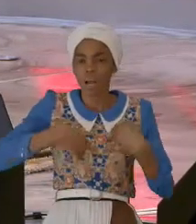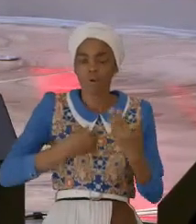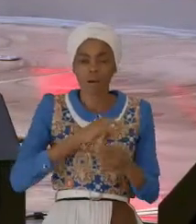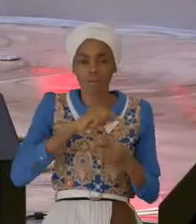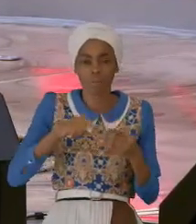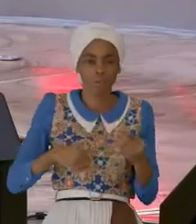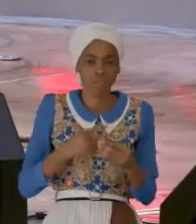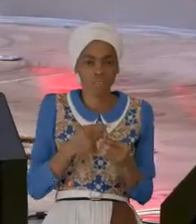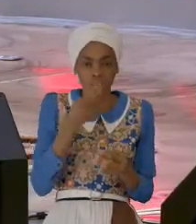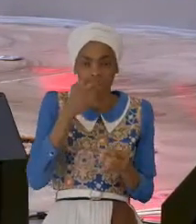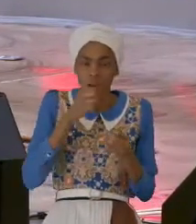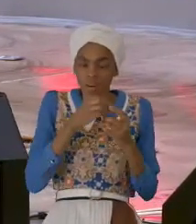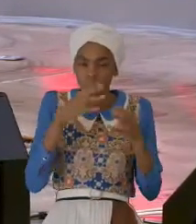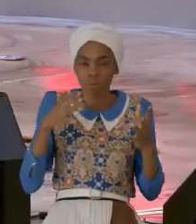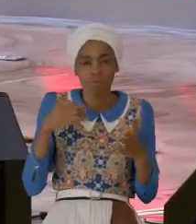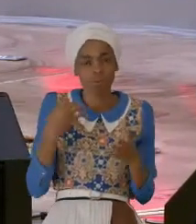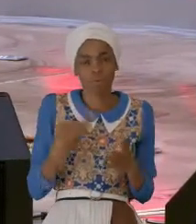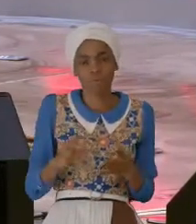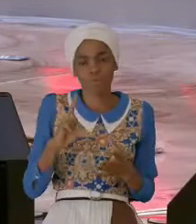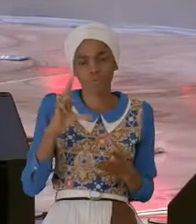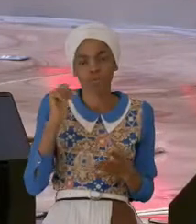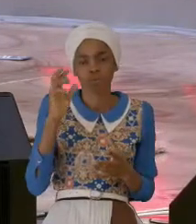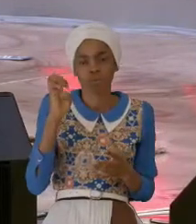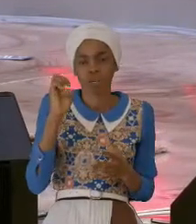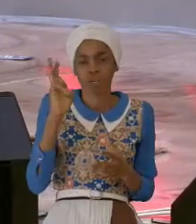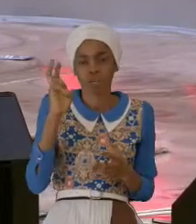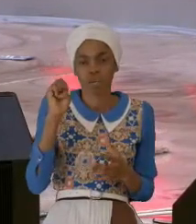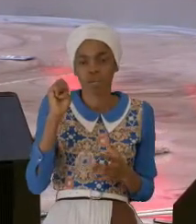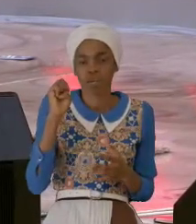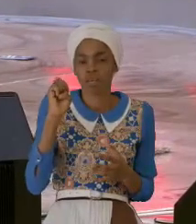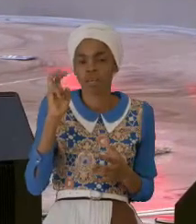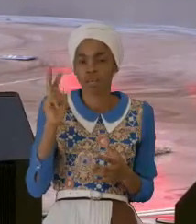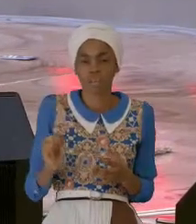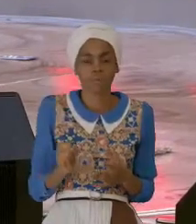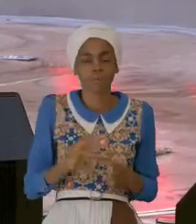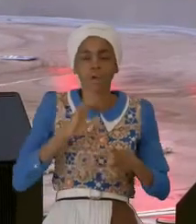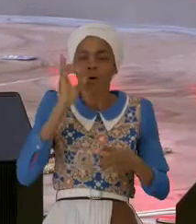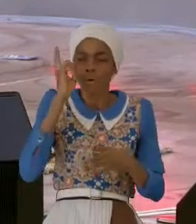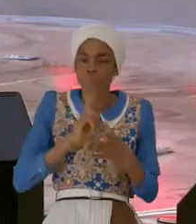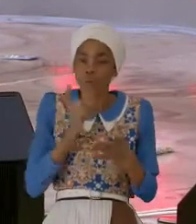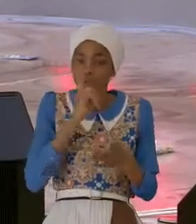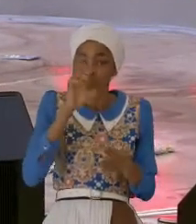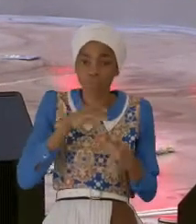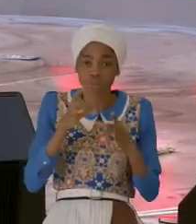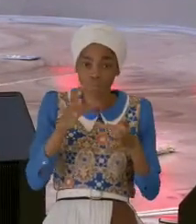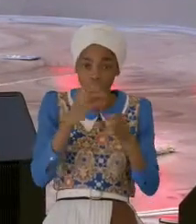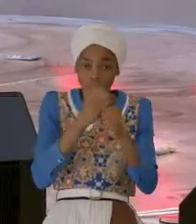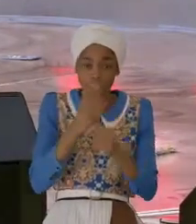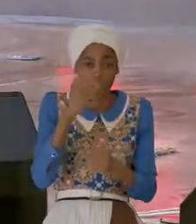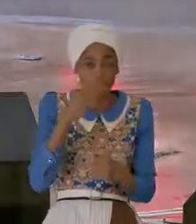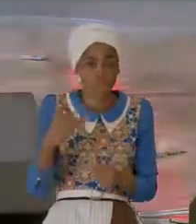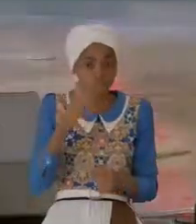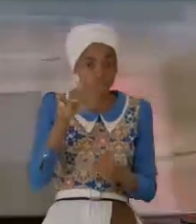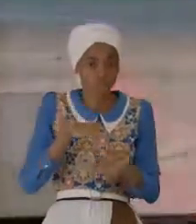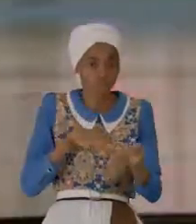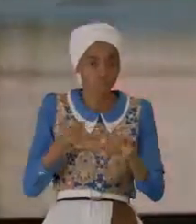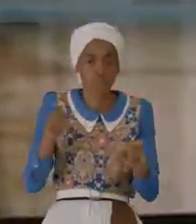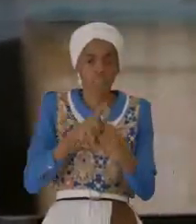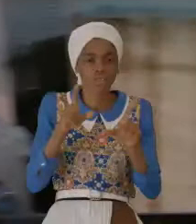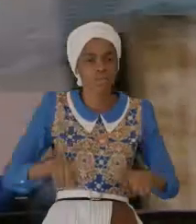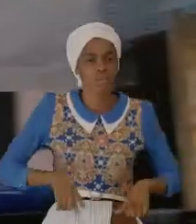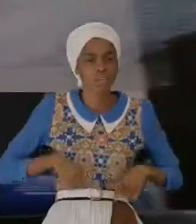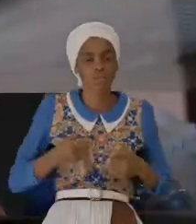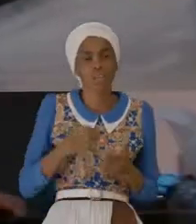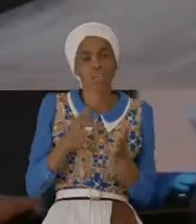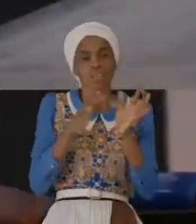you do as you leave the gospel I should live your Christian Life as you live